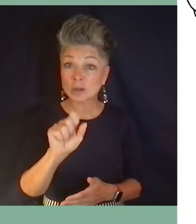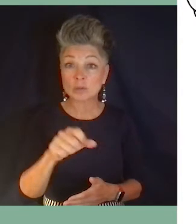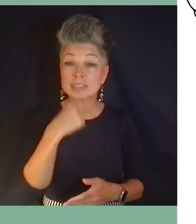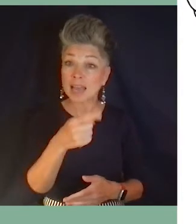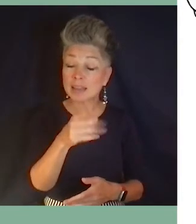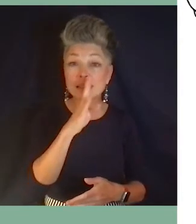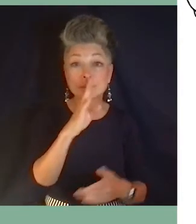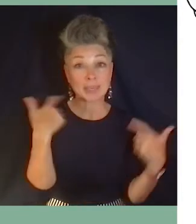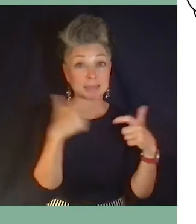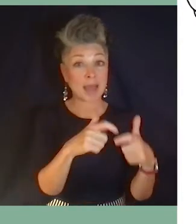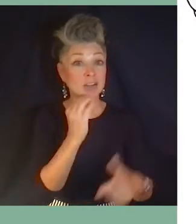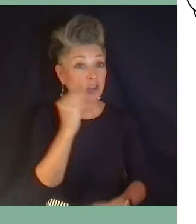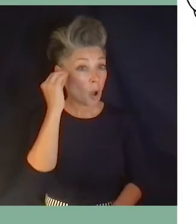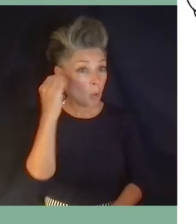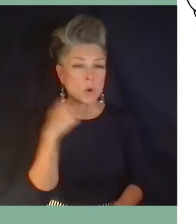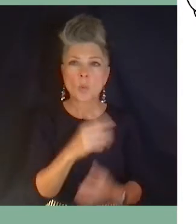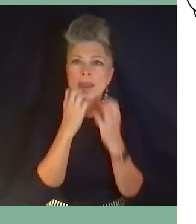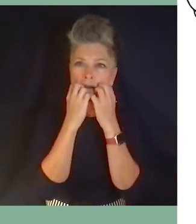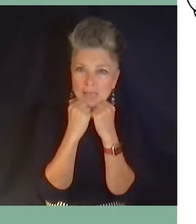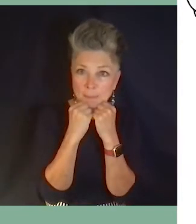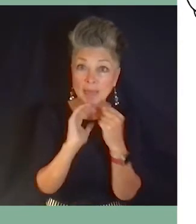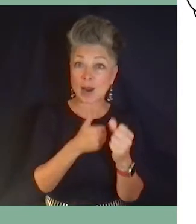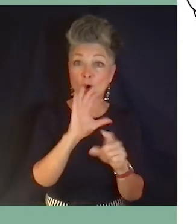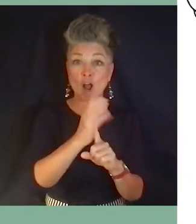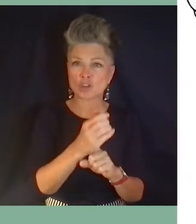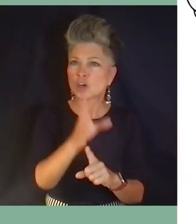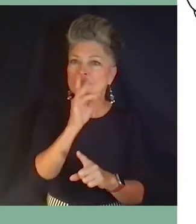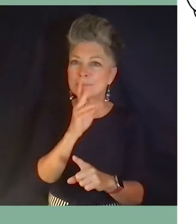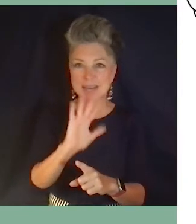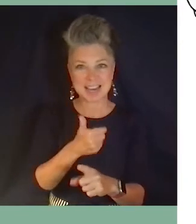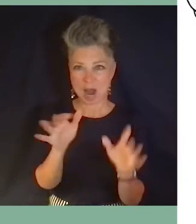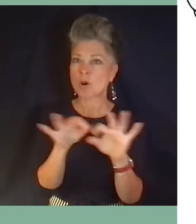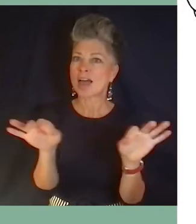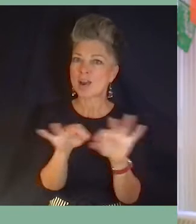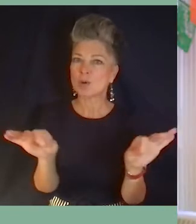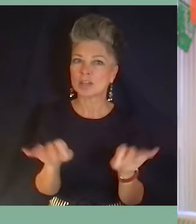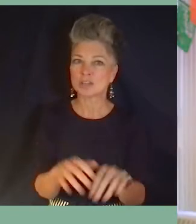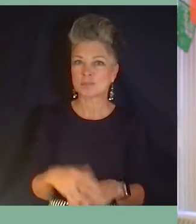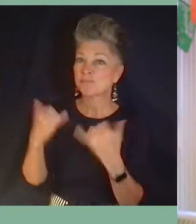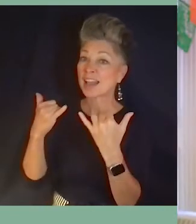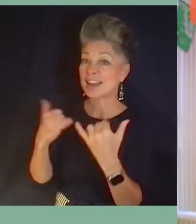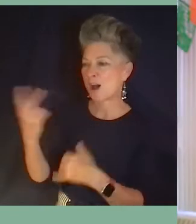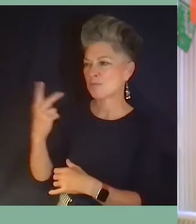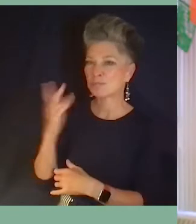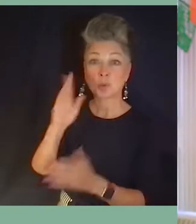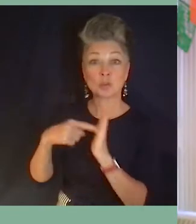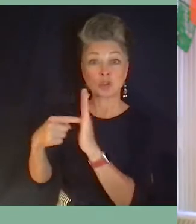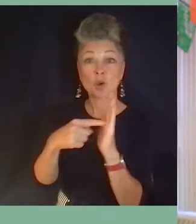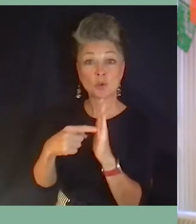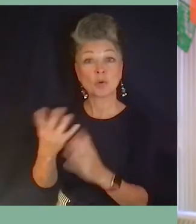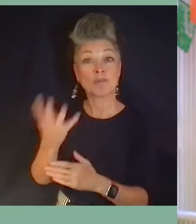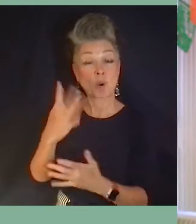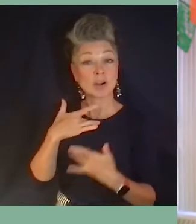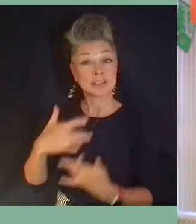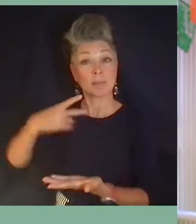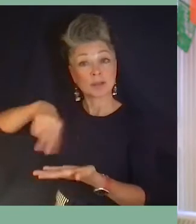speak Spanish at home? We are keeping our culture. We are speaking our language. And now, Elsa and I will show you four